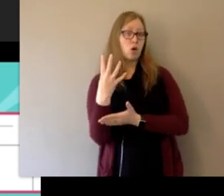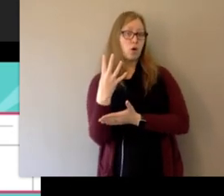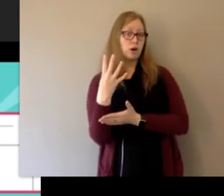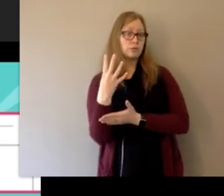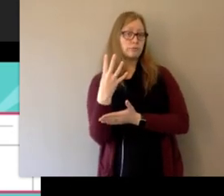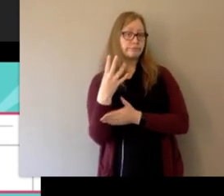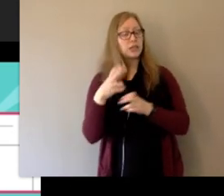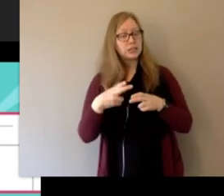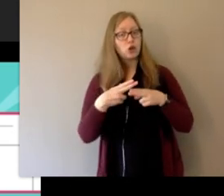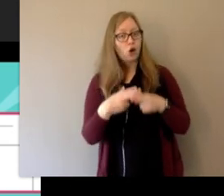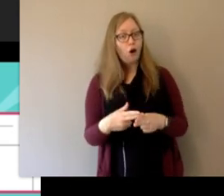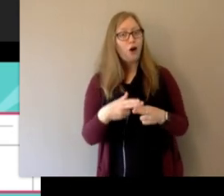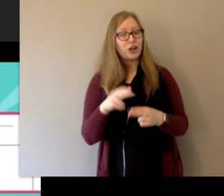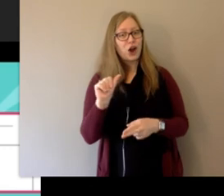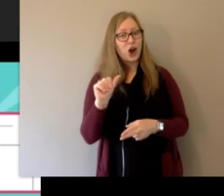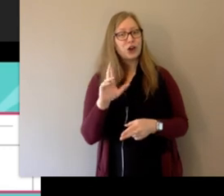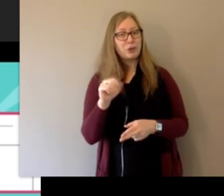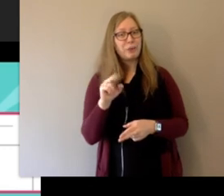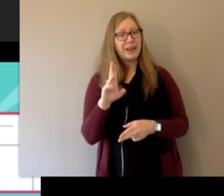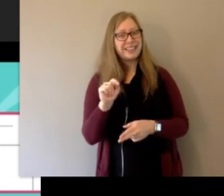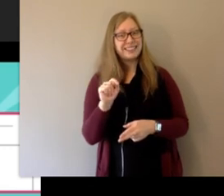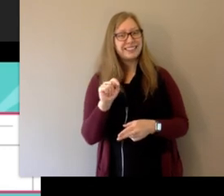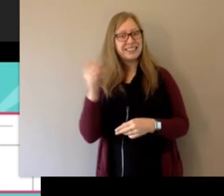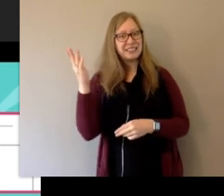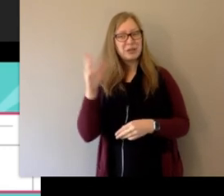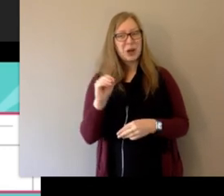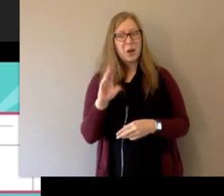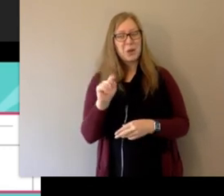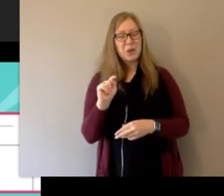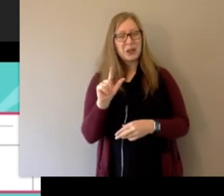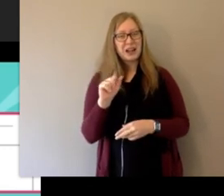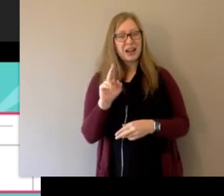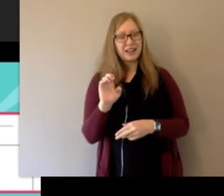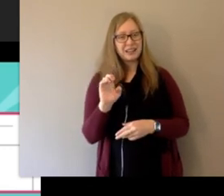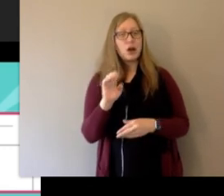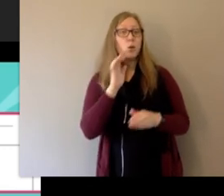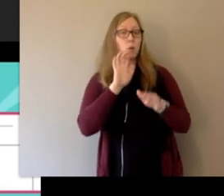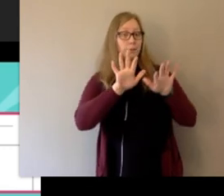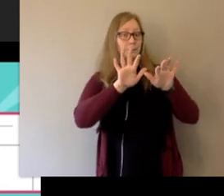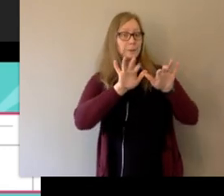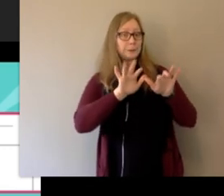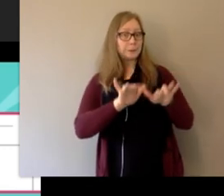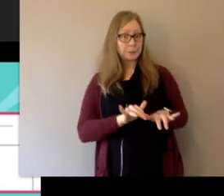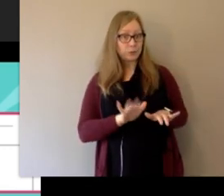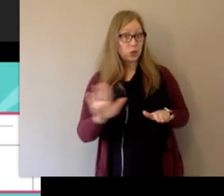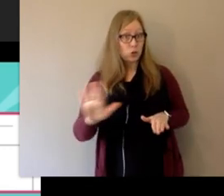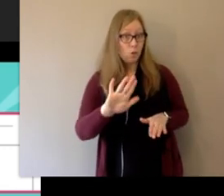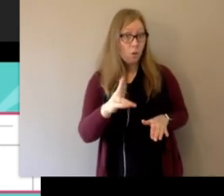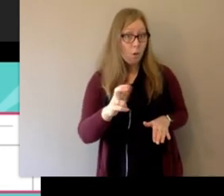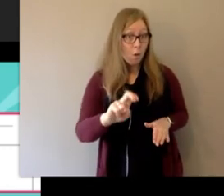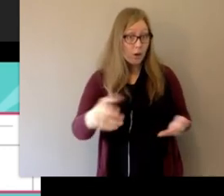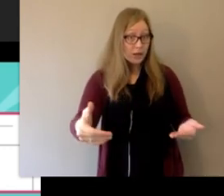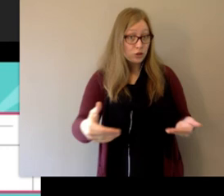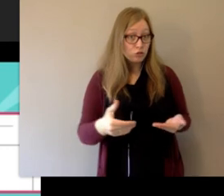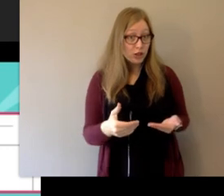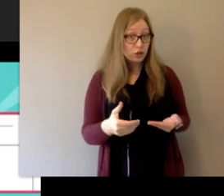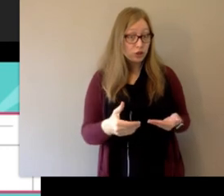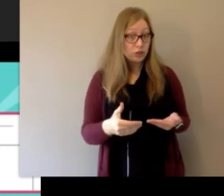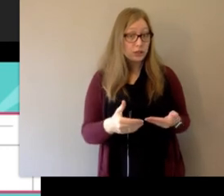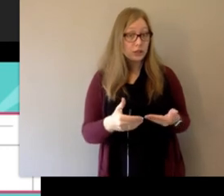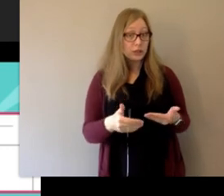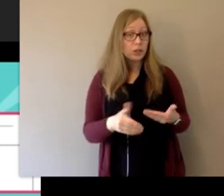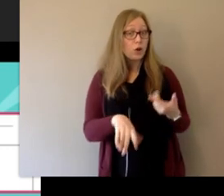titled Argument Speech Outline. You're going to write your own argument speech introduction, and then you are going to take a screenshot